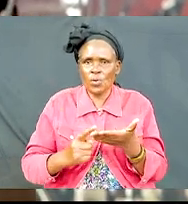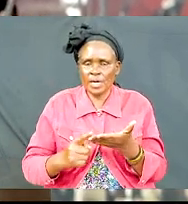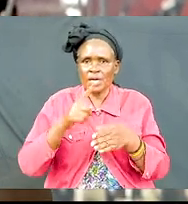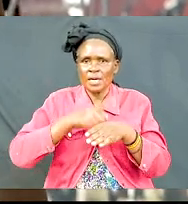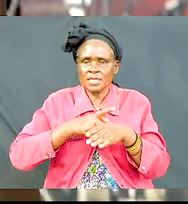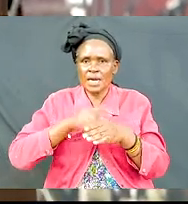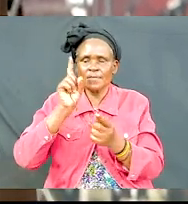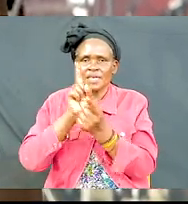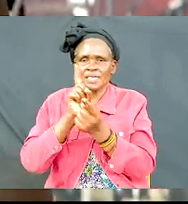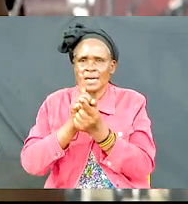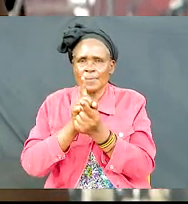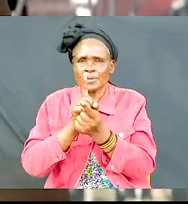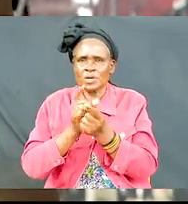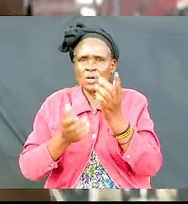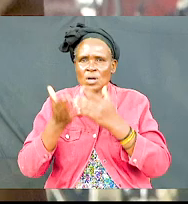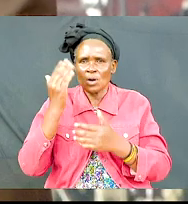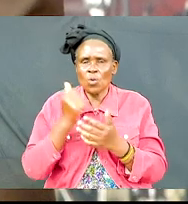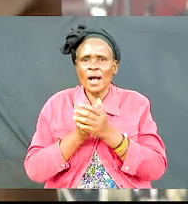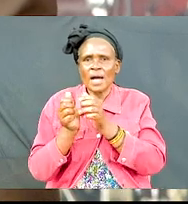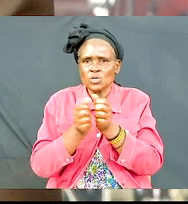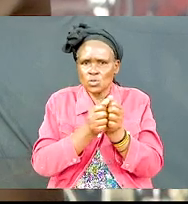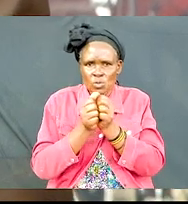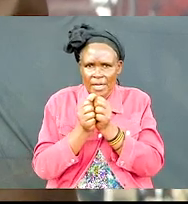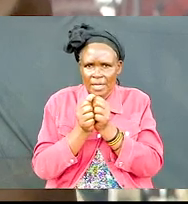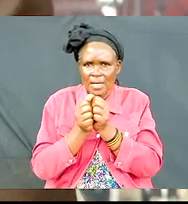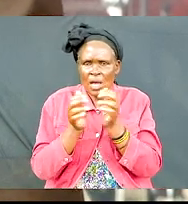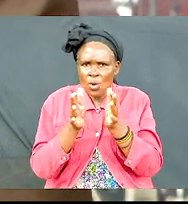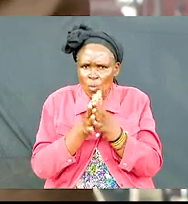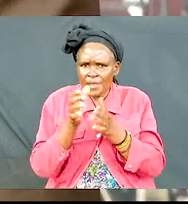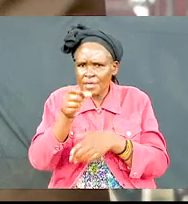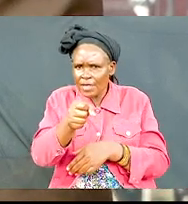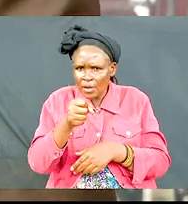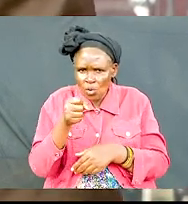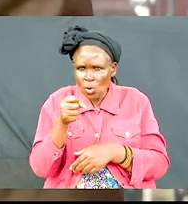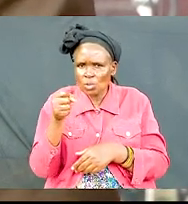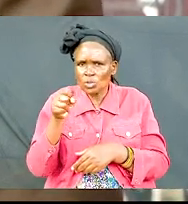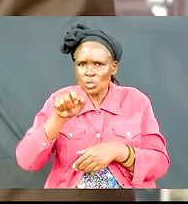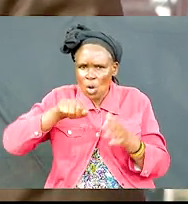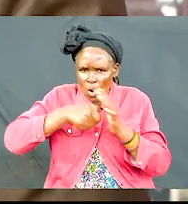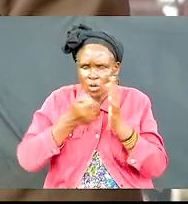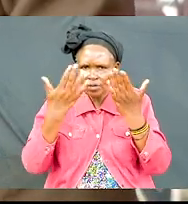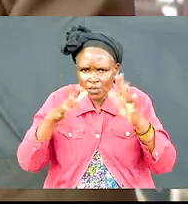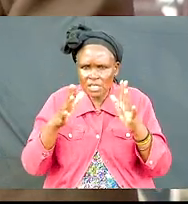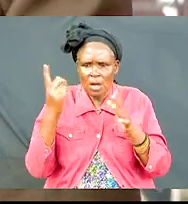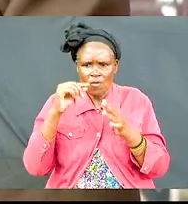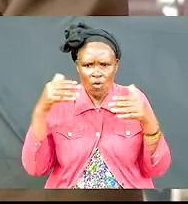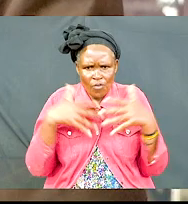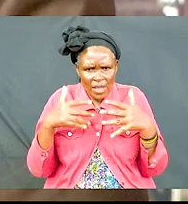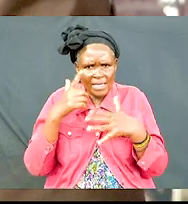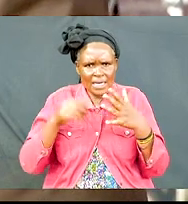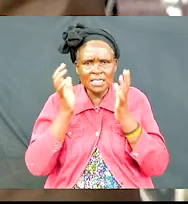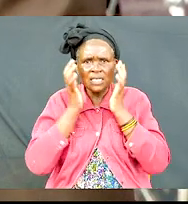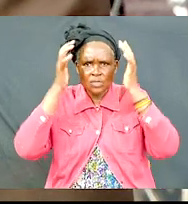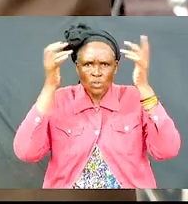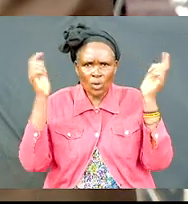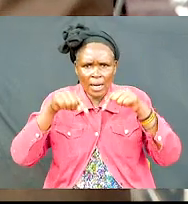the disciples were together with the doors locked for fear of the Jews,